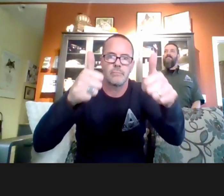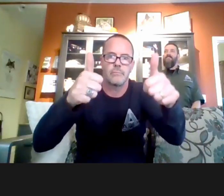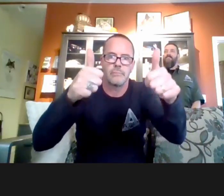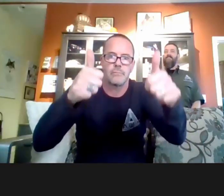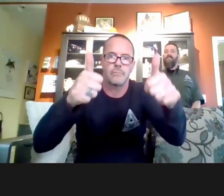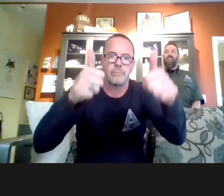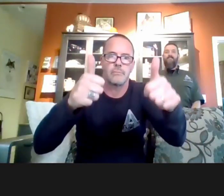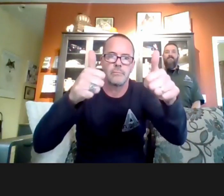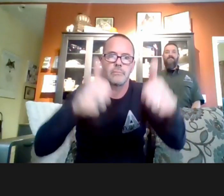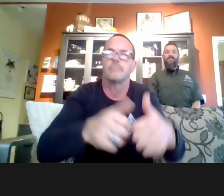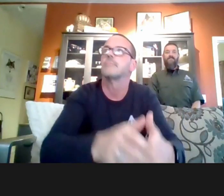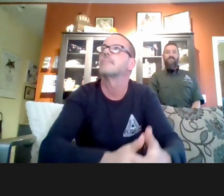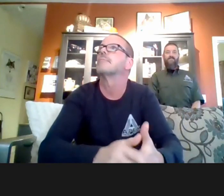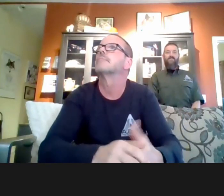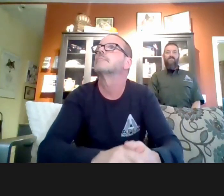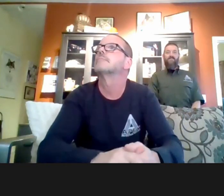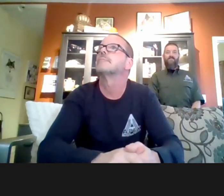lapse.